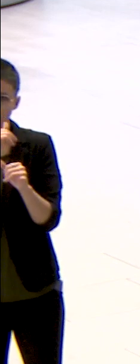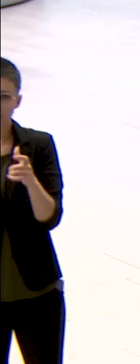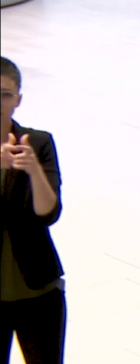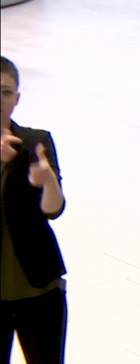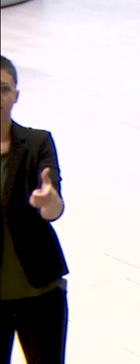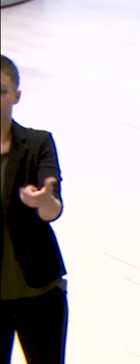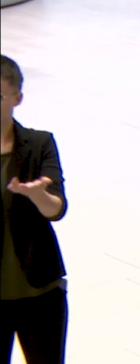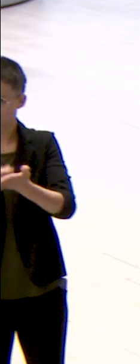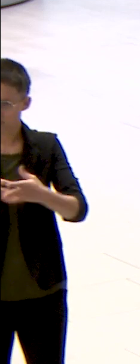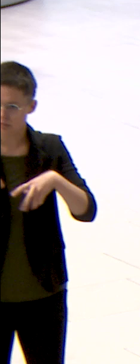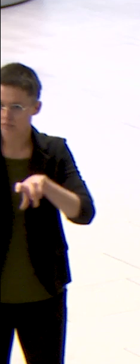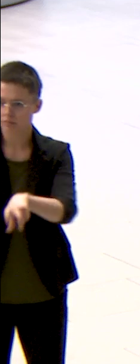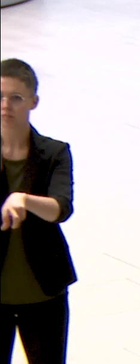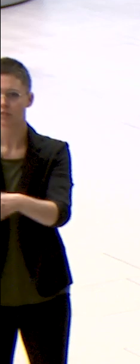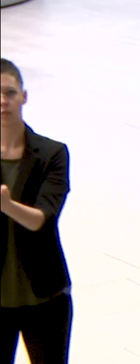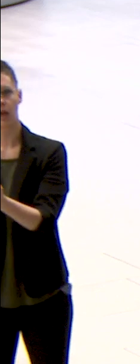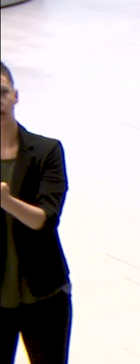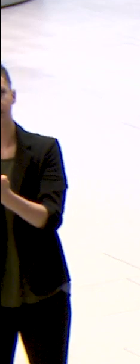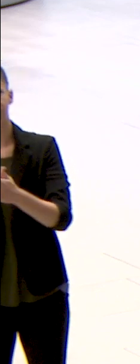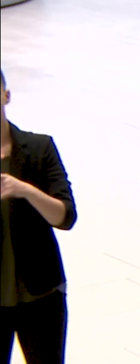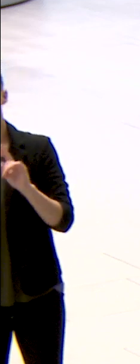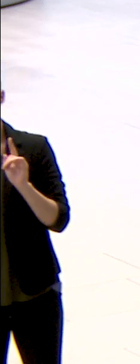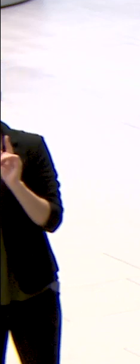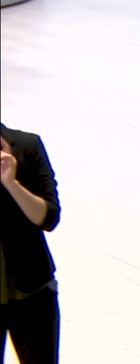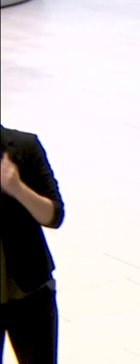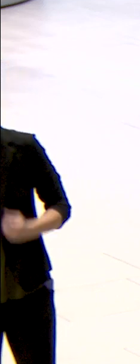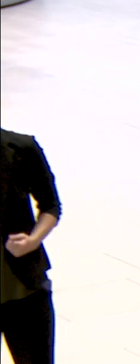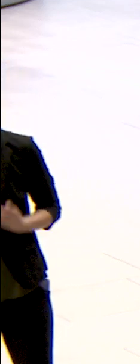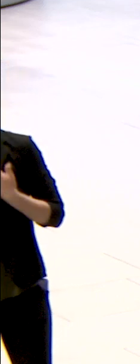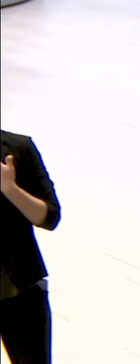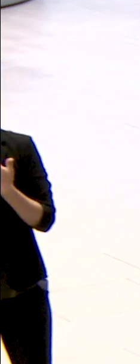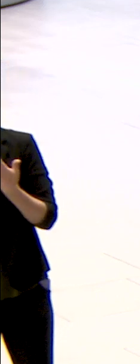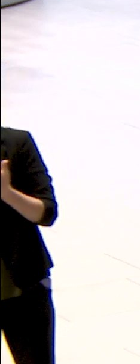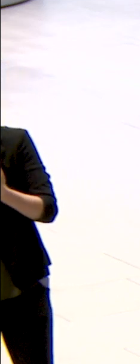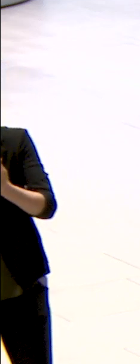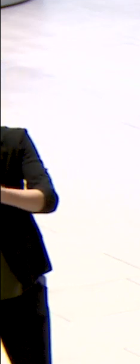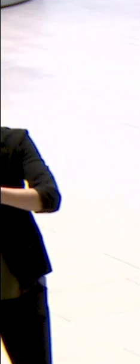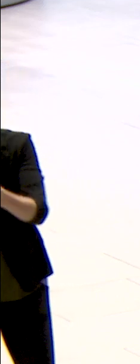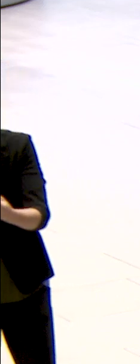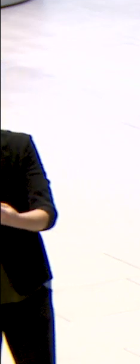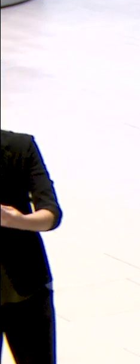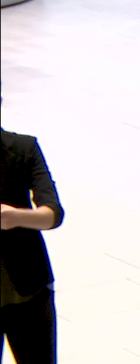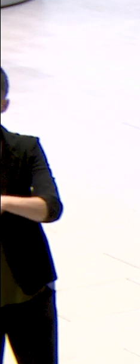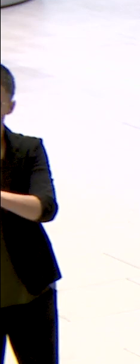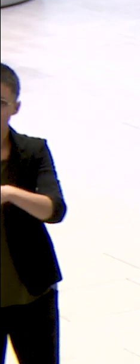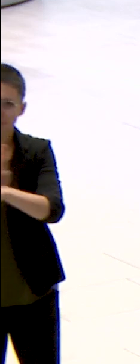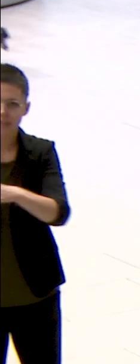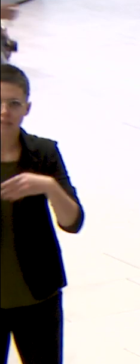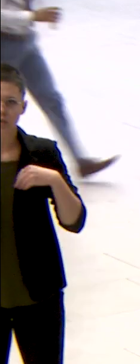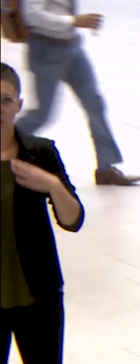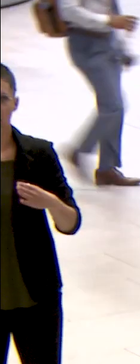force. But we're not inspiring the next generation of entrepreneurs and getting them out to events where they can tap into